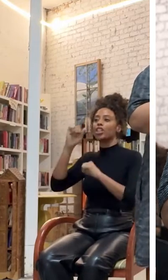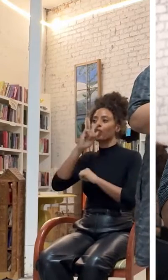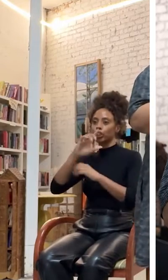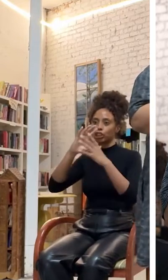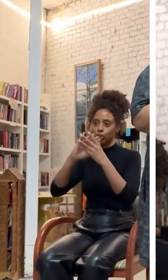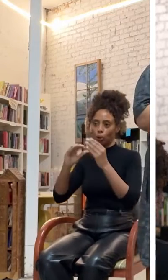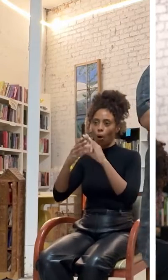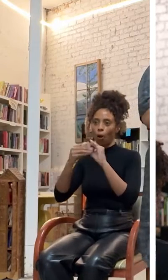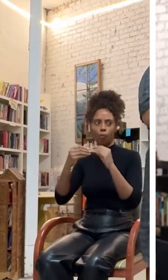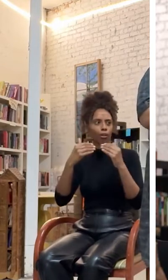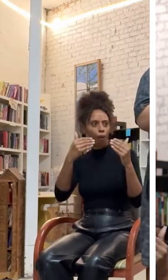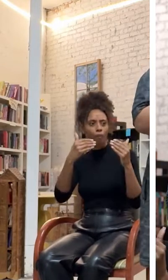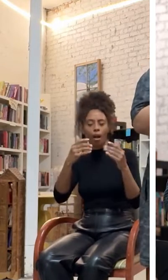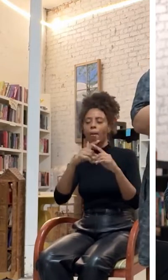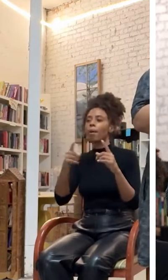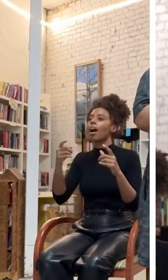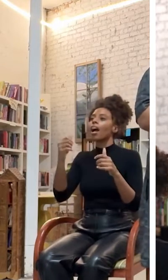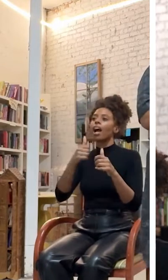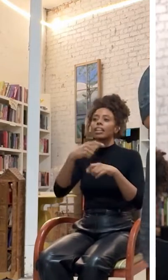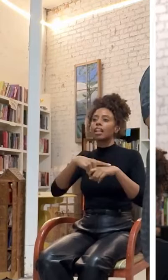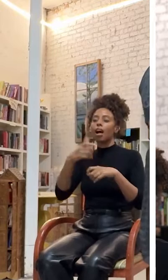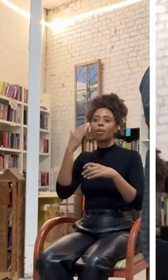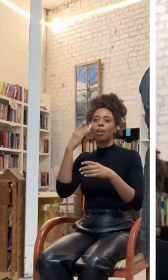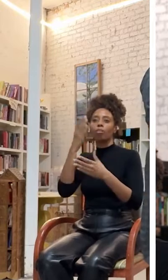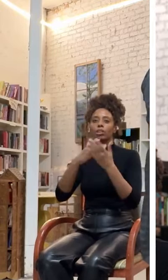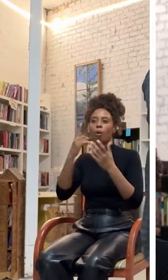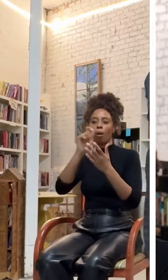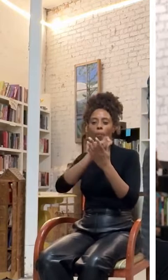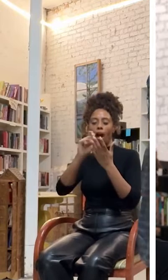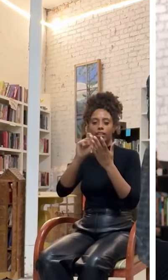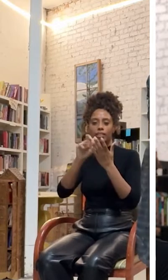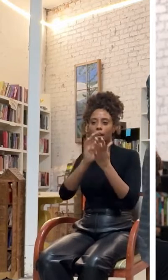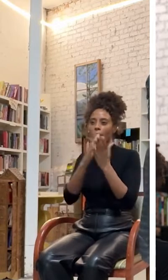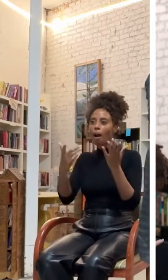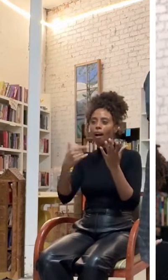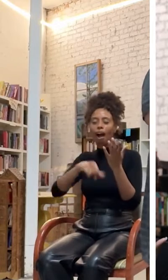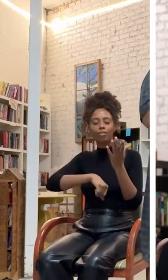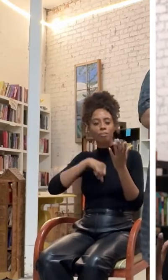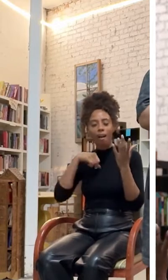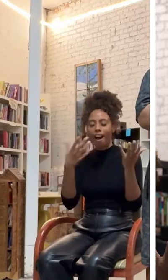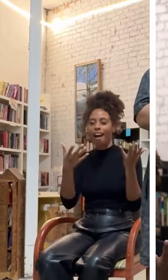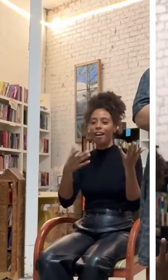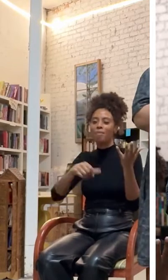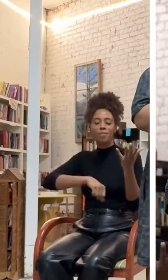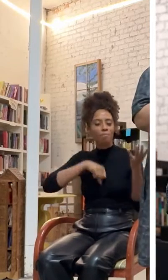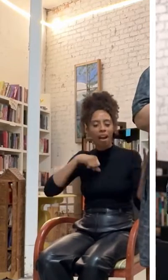anytime anyone I know writes a book, I just always want to tell them how proud I am. I'm so proud of you.